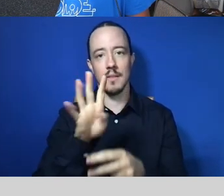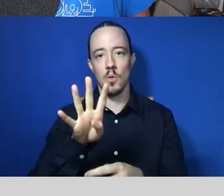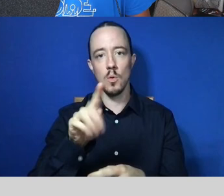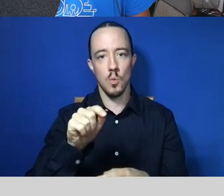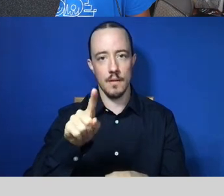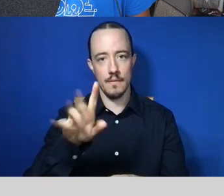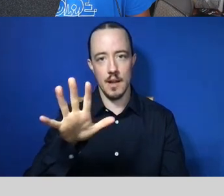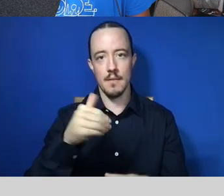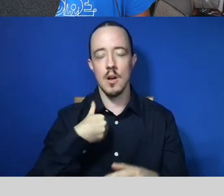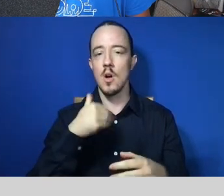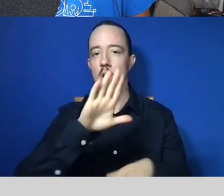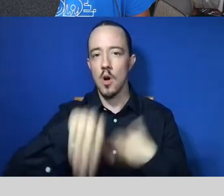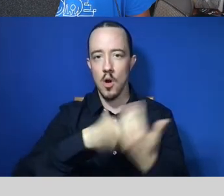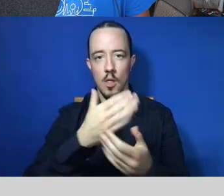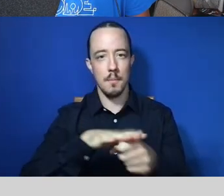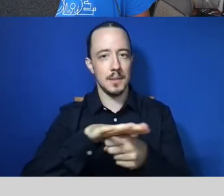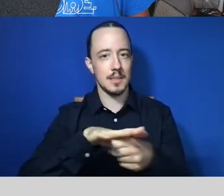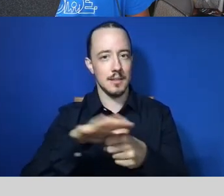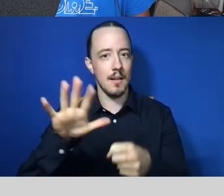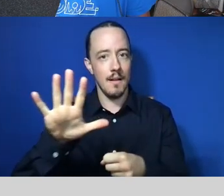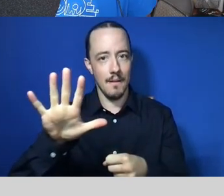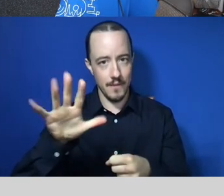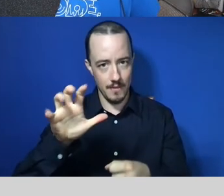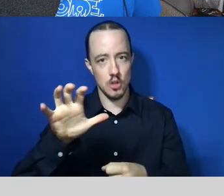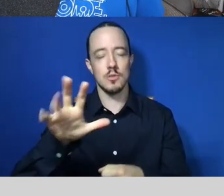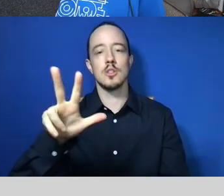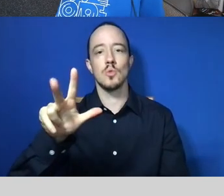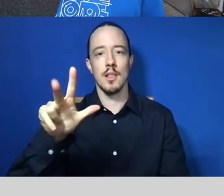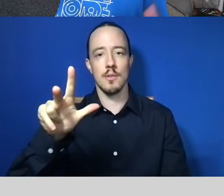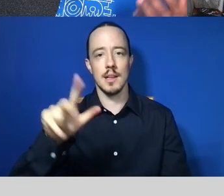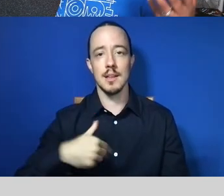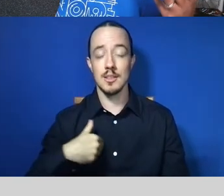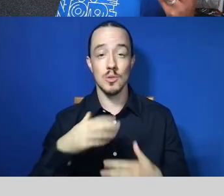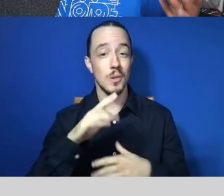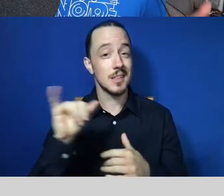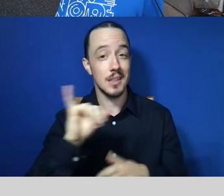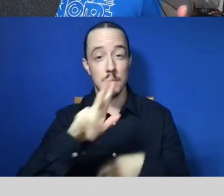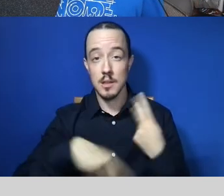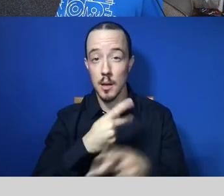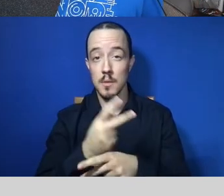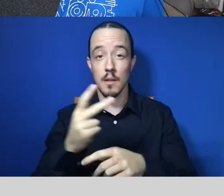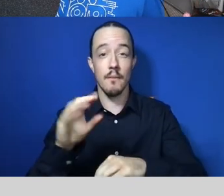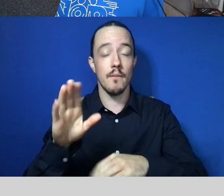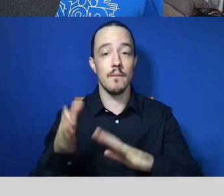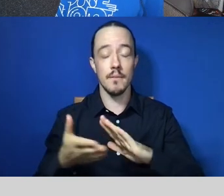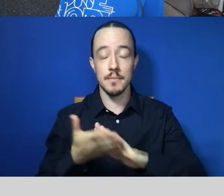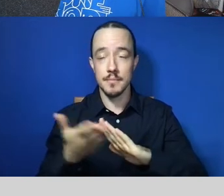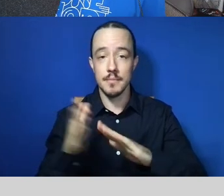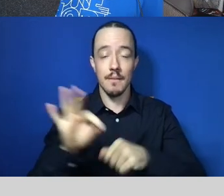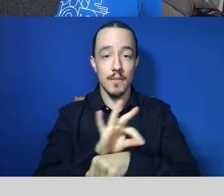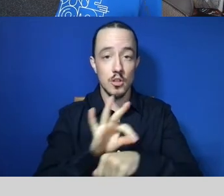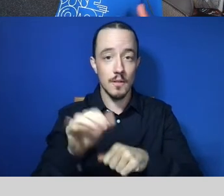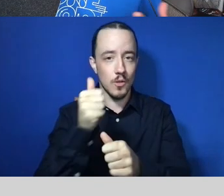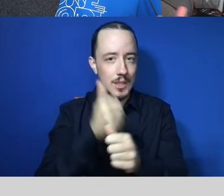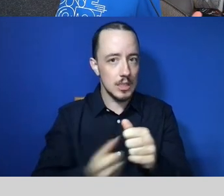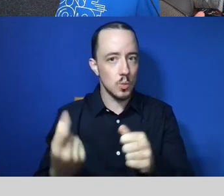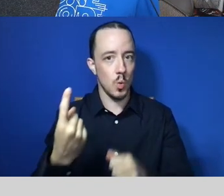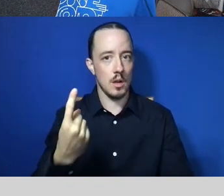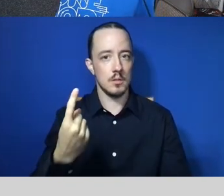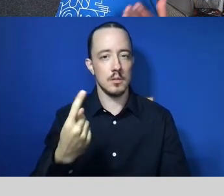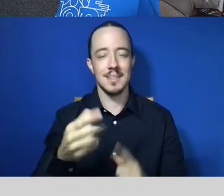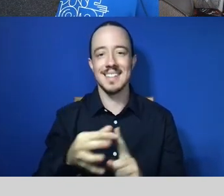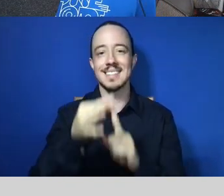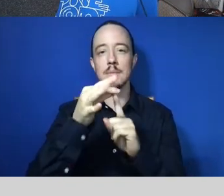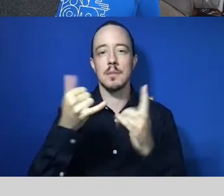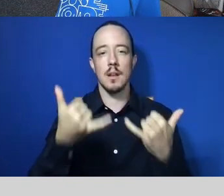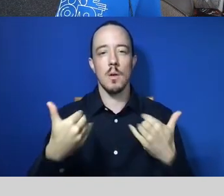all the call types being 415, all the beats 523. So it's the same type of functionality for